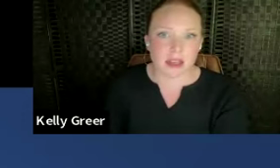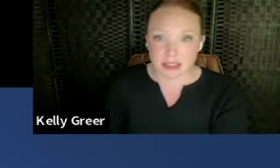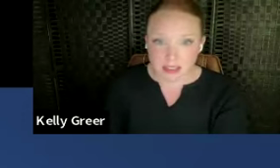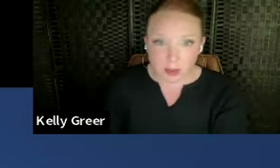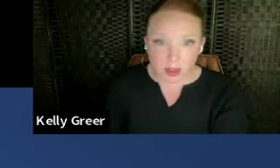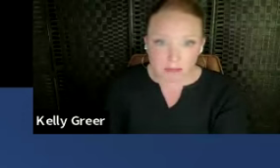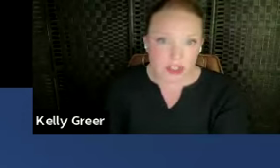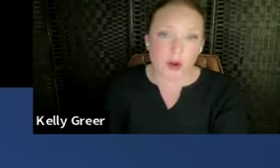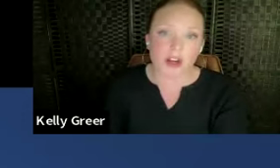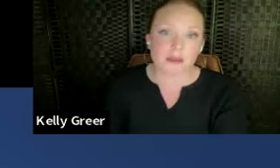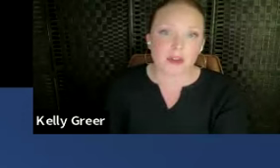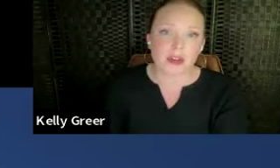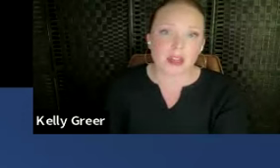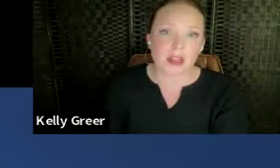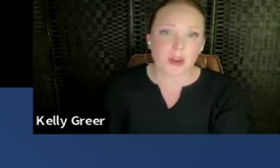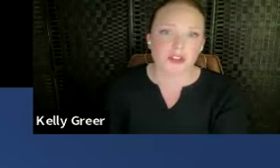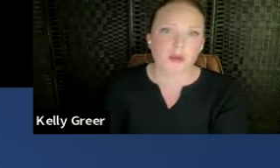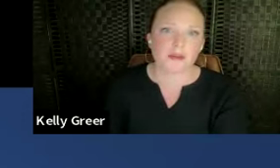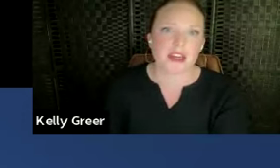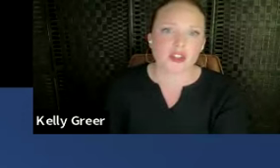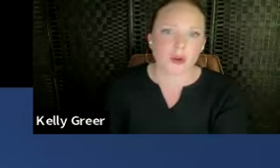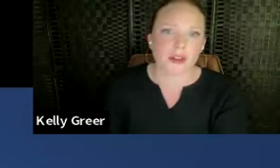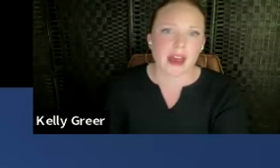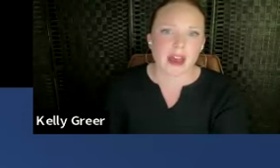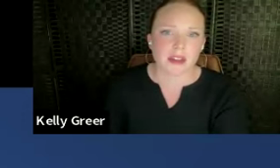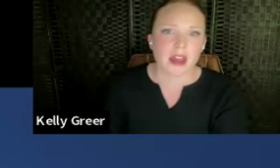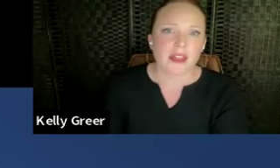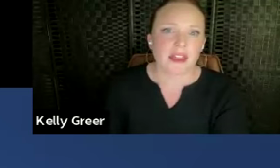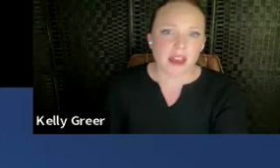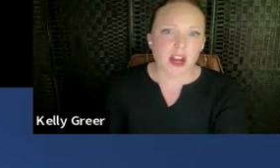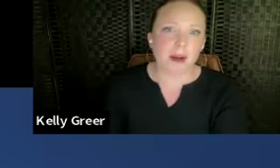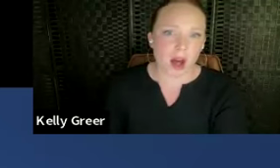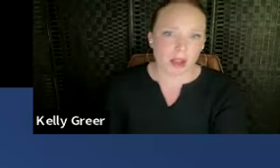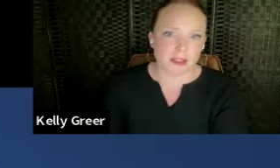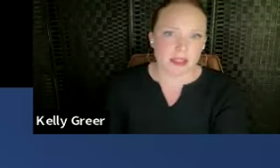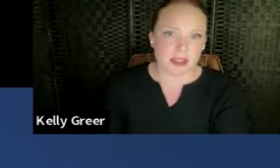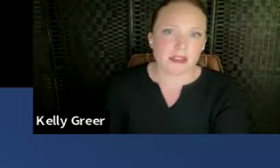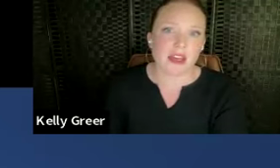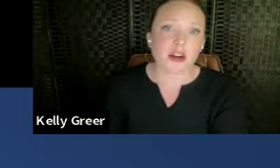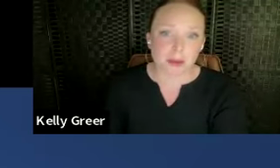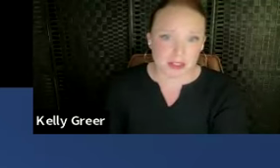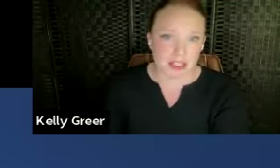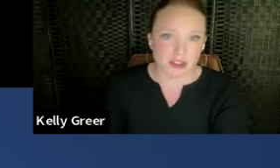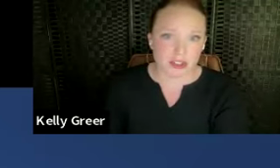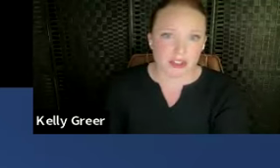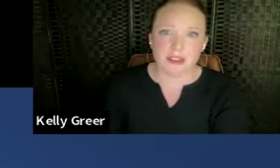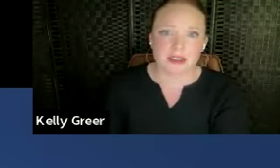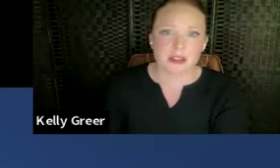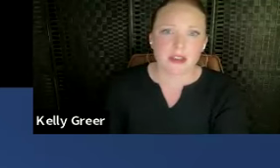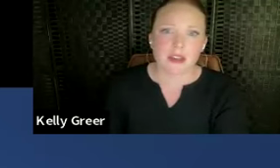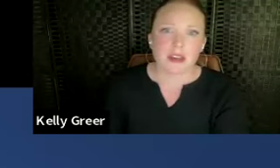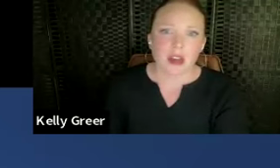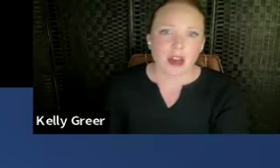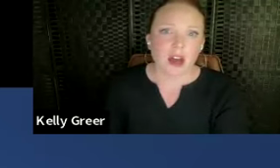is accessible to our community. We also want to make sure that their policies, their